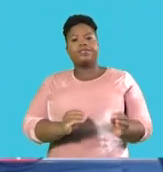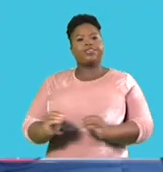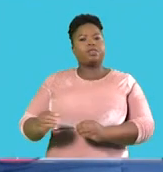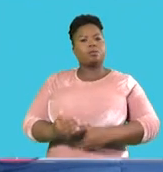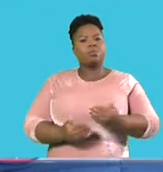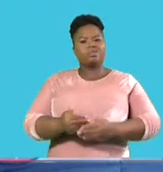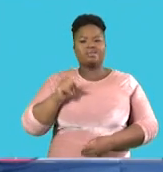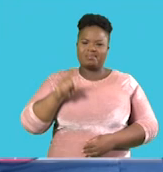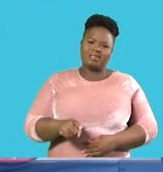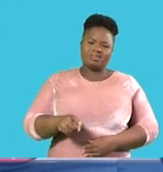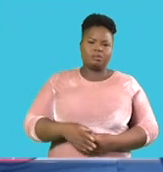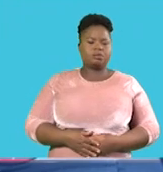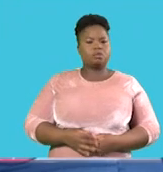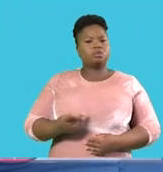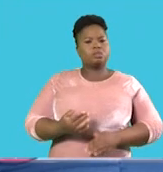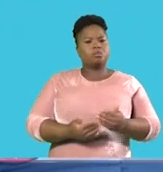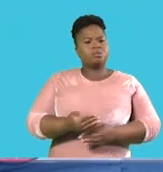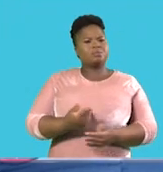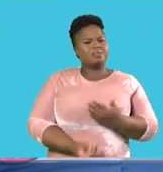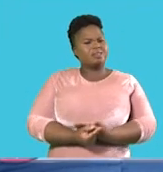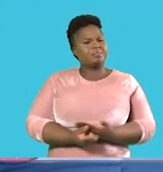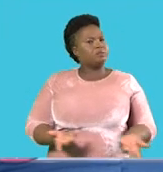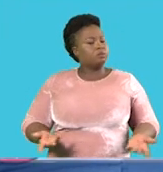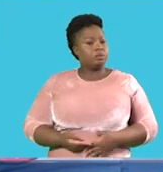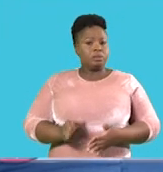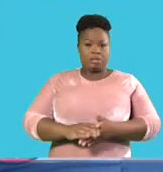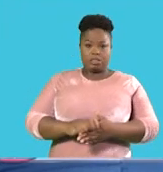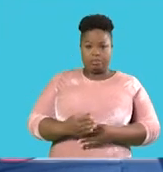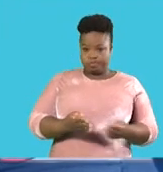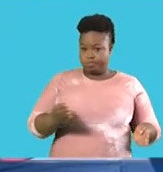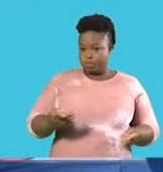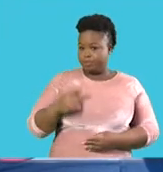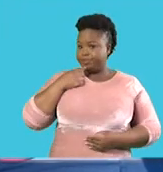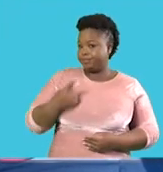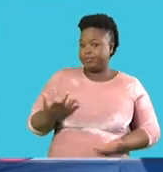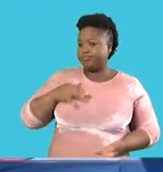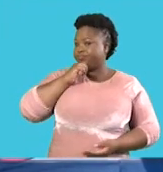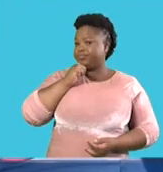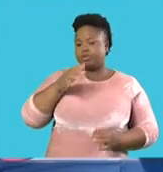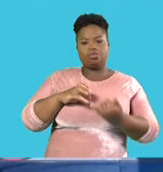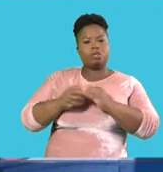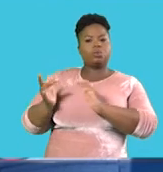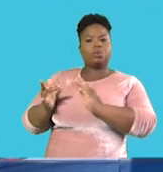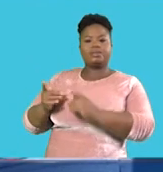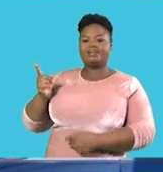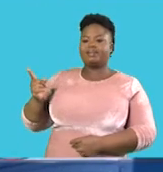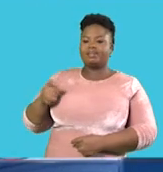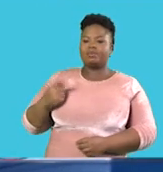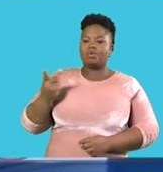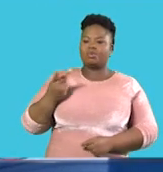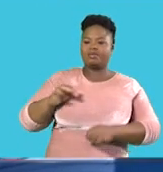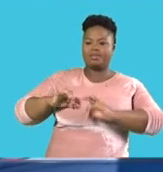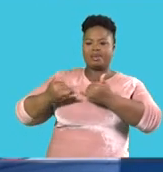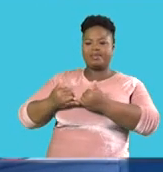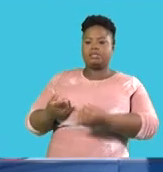was supposed to be an expedited process in the first place. So the reasons they are there to say that even when we try to reach out to them, the messages from the